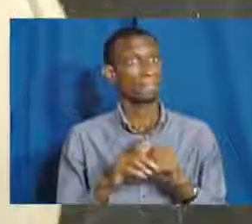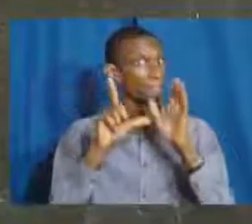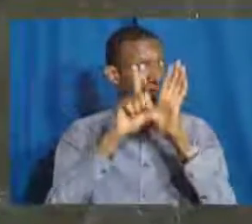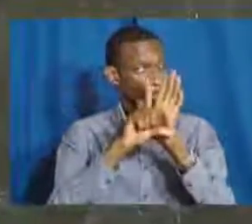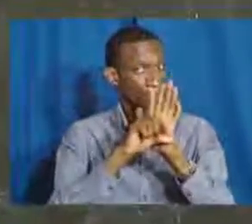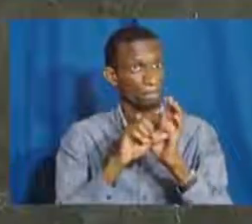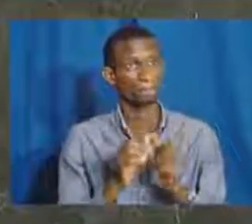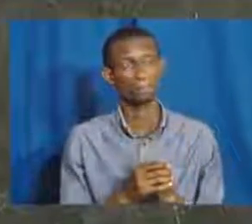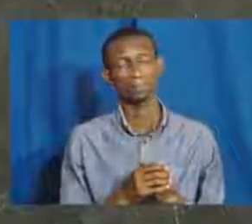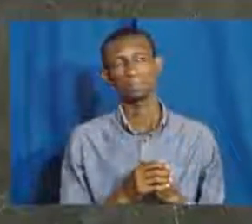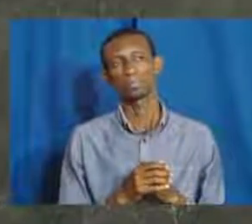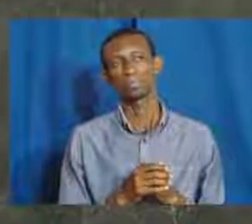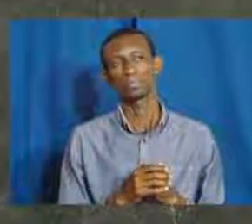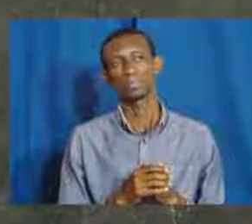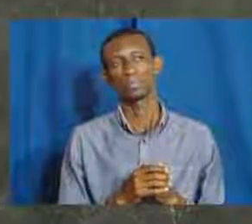law